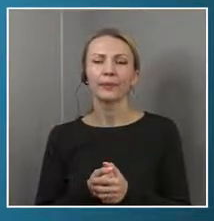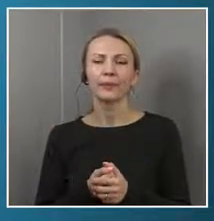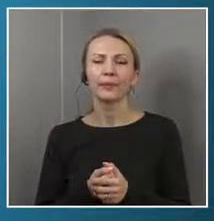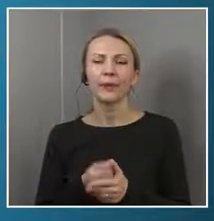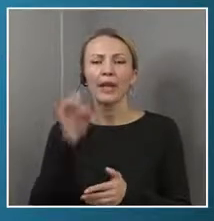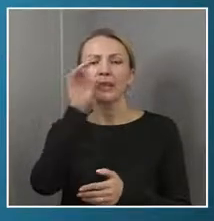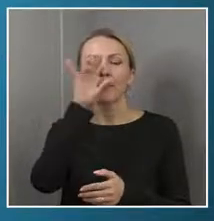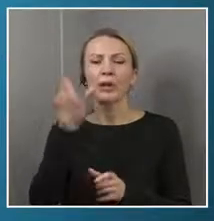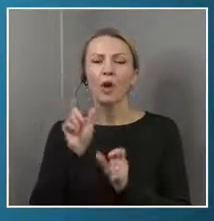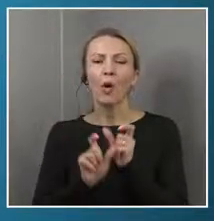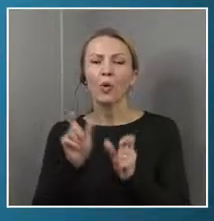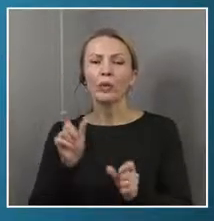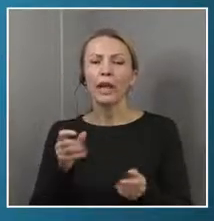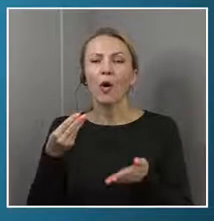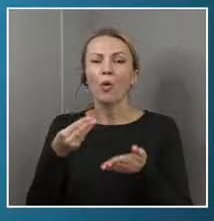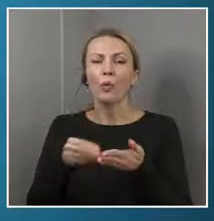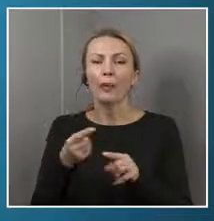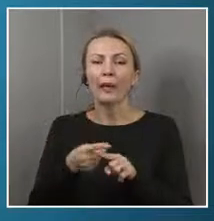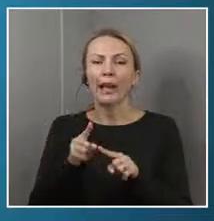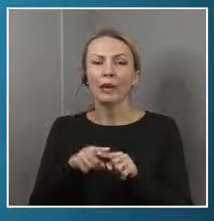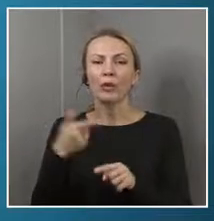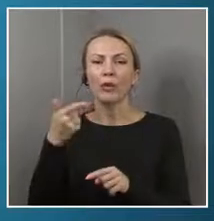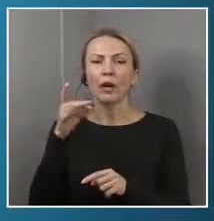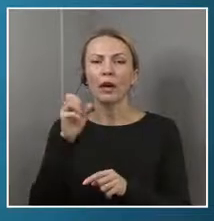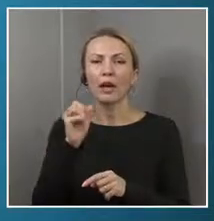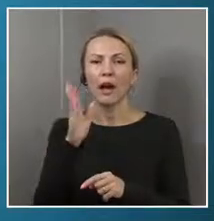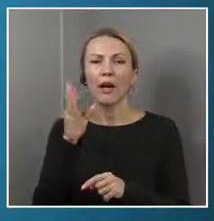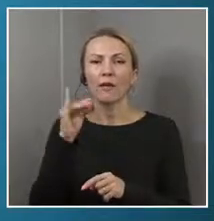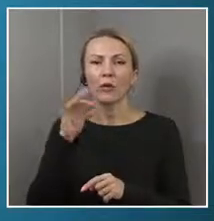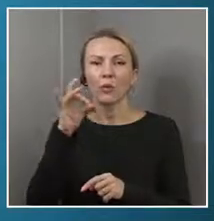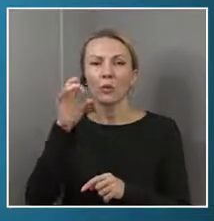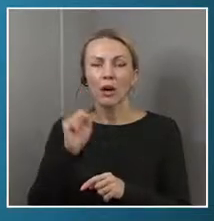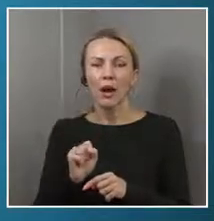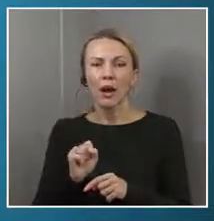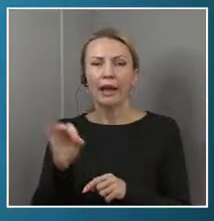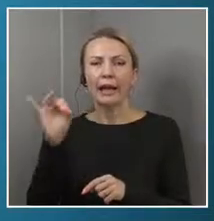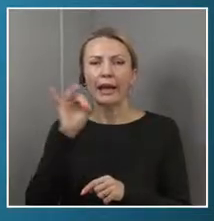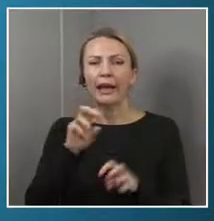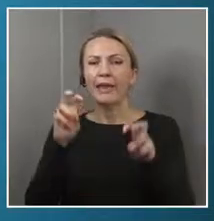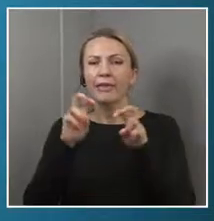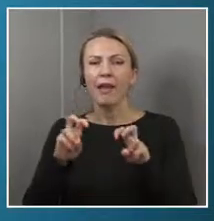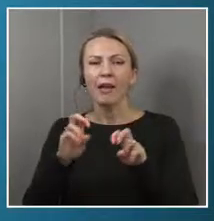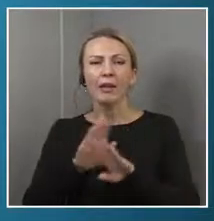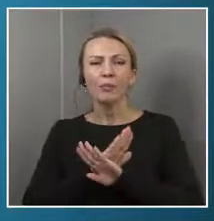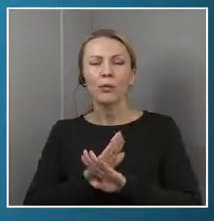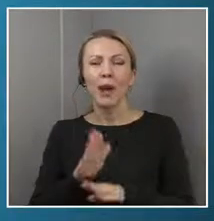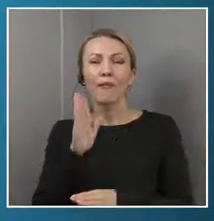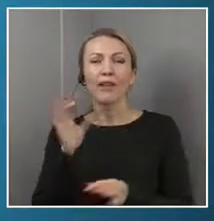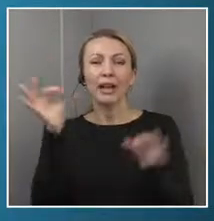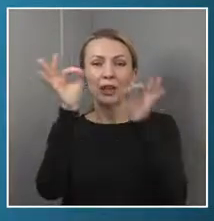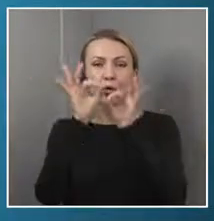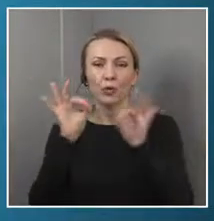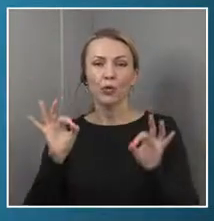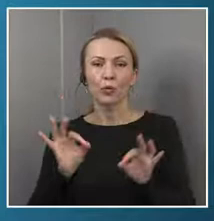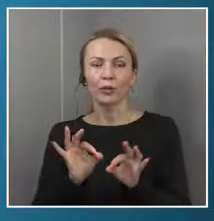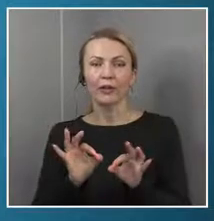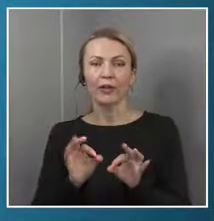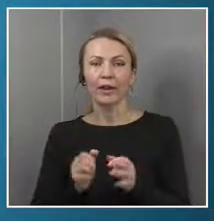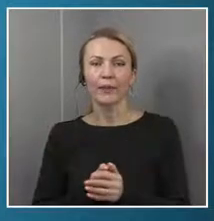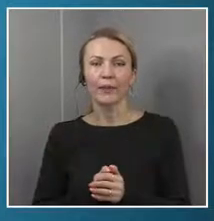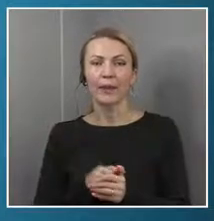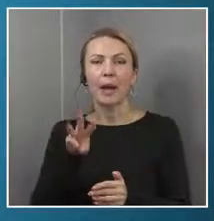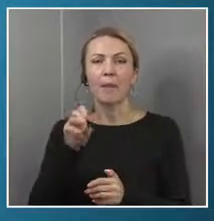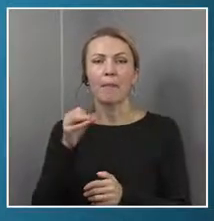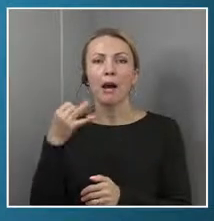something special, whether money, knowledge of art, aristocratic pedigree, were guided by the dealer, Michael